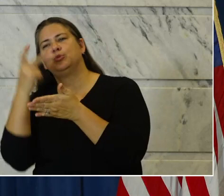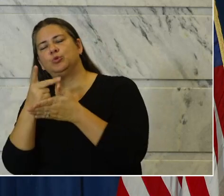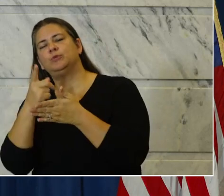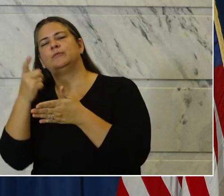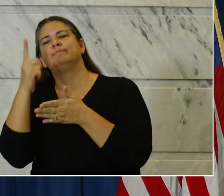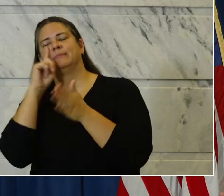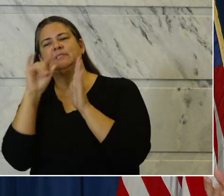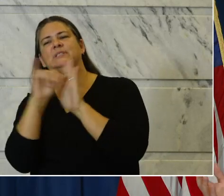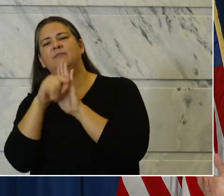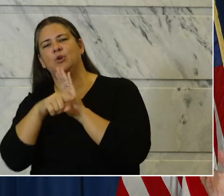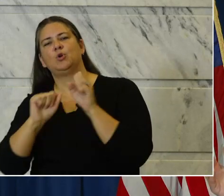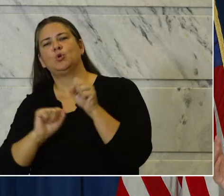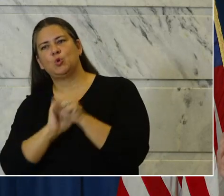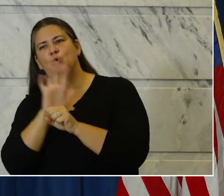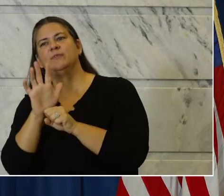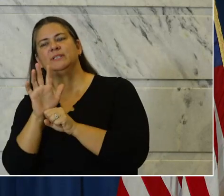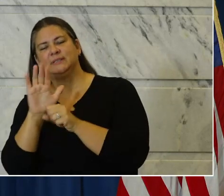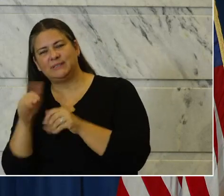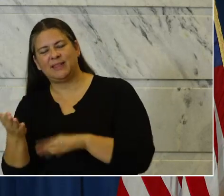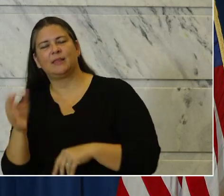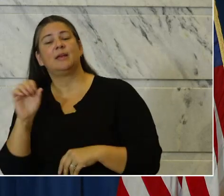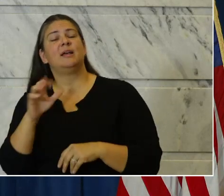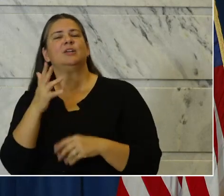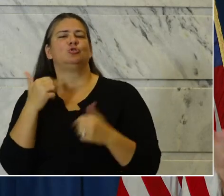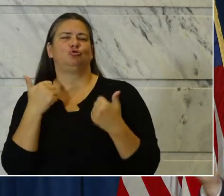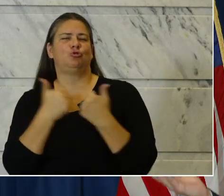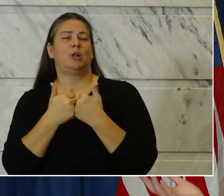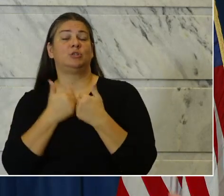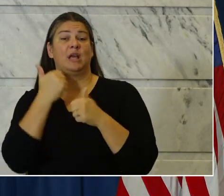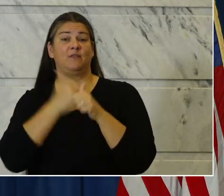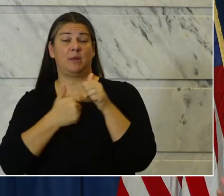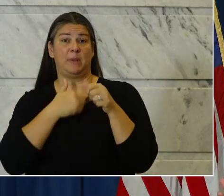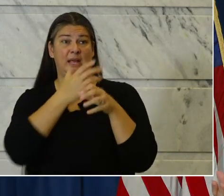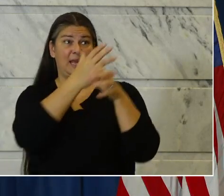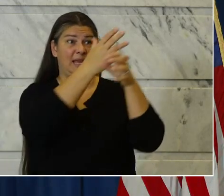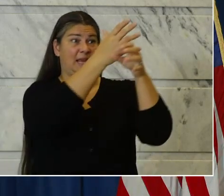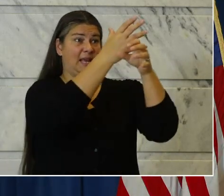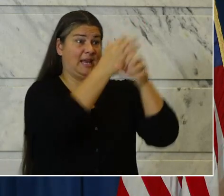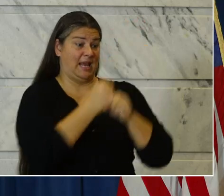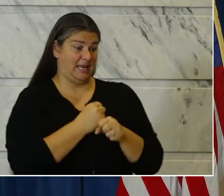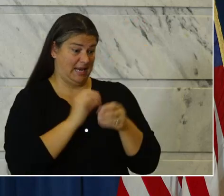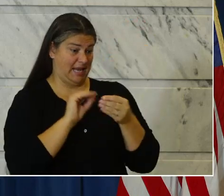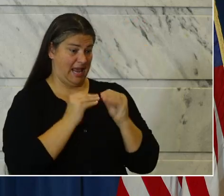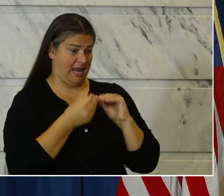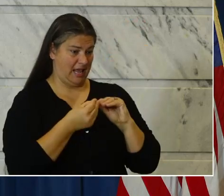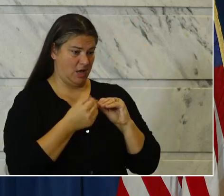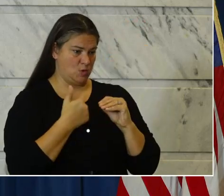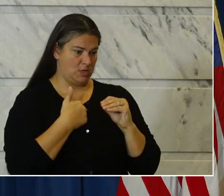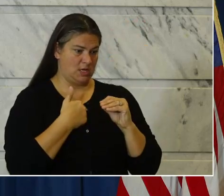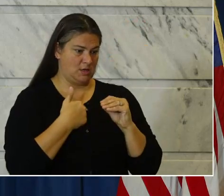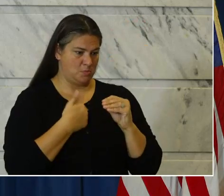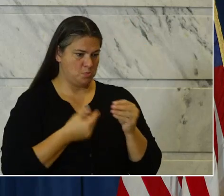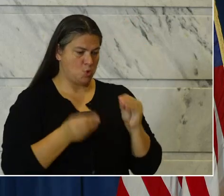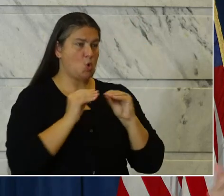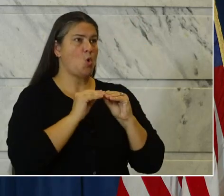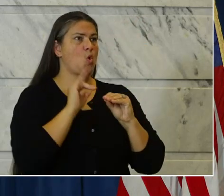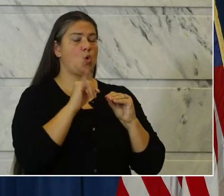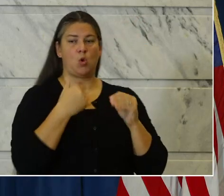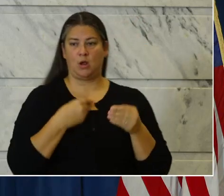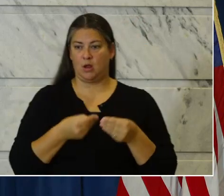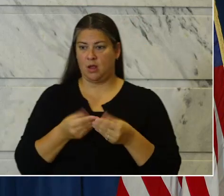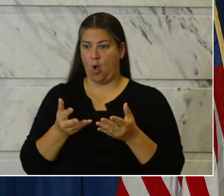one of those challenges where every time we give data, and we are very transparent, we give more and more data every time, there's always